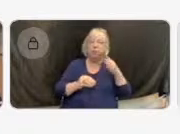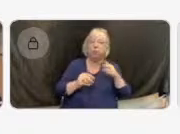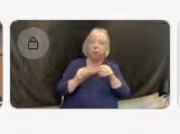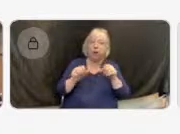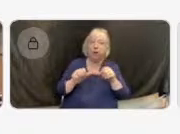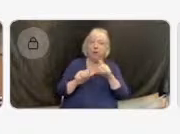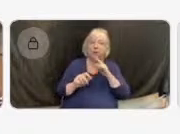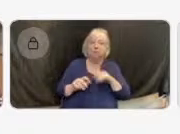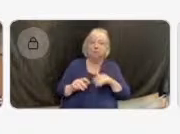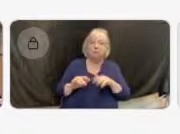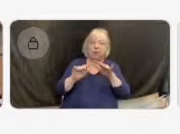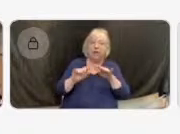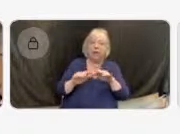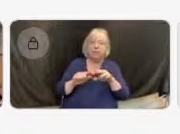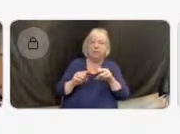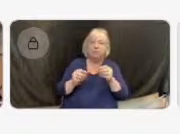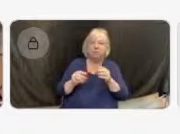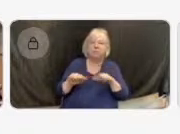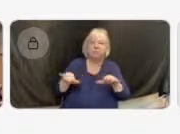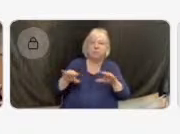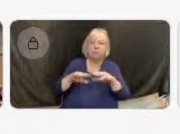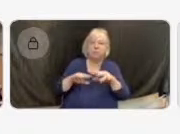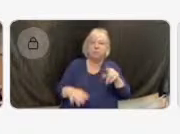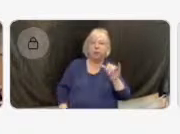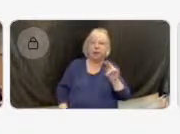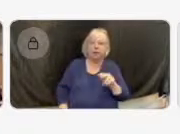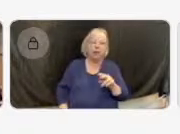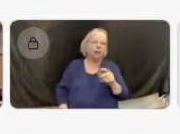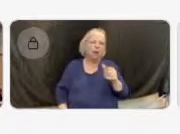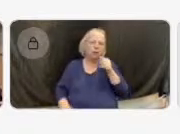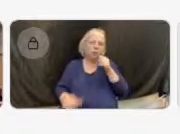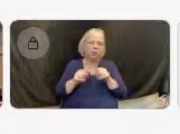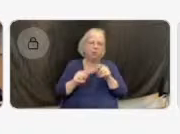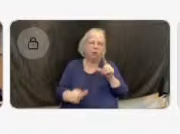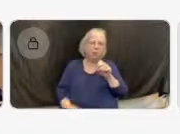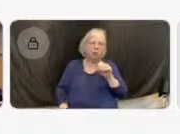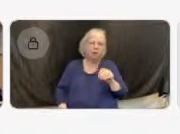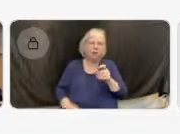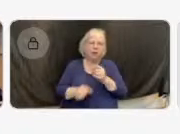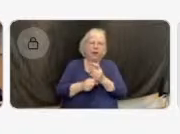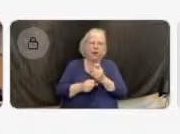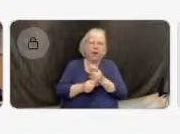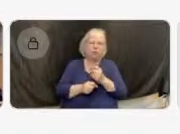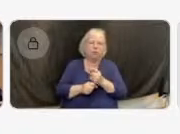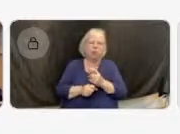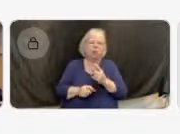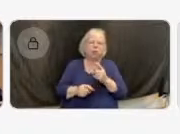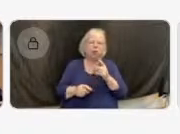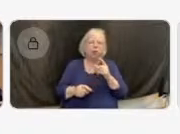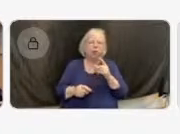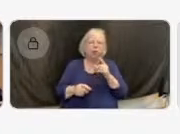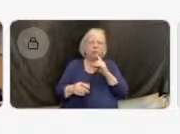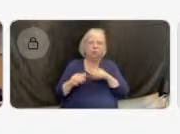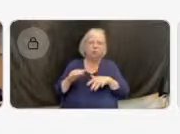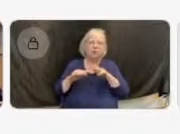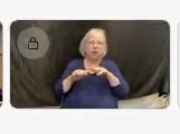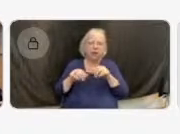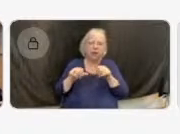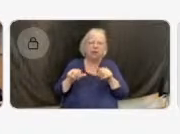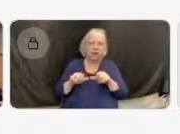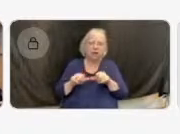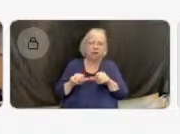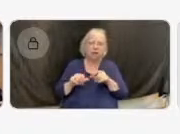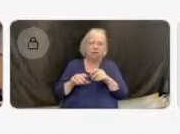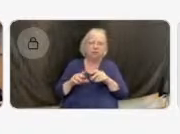And I'd like for you to remember this 1% annual flood designation in our Pulaski County map. Next slide, please.